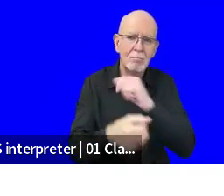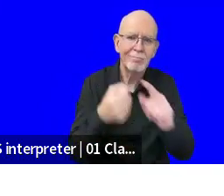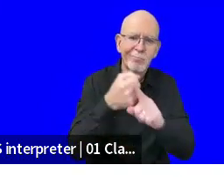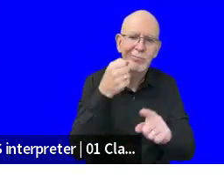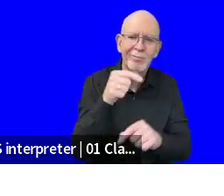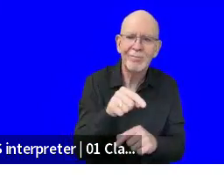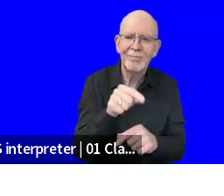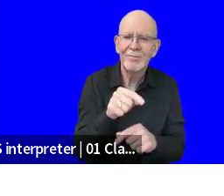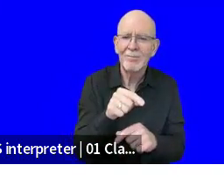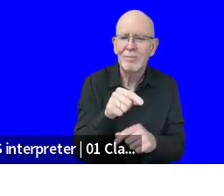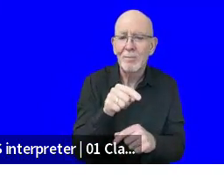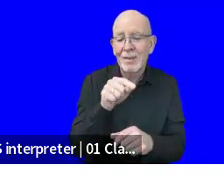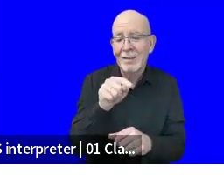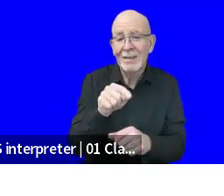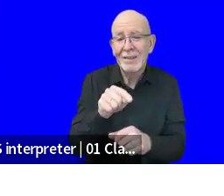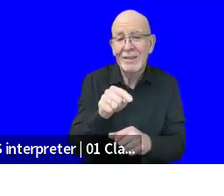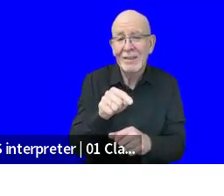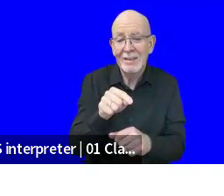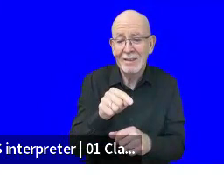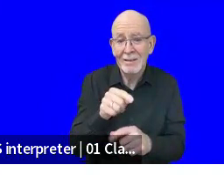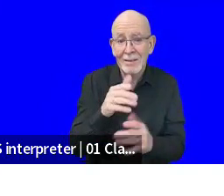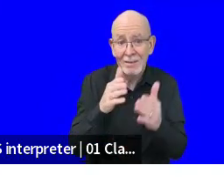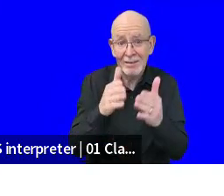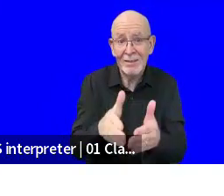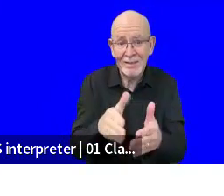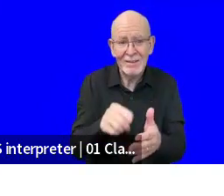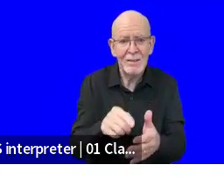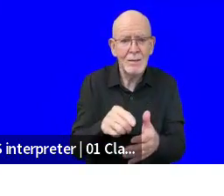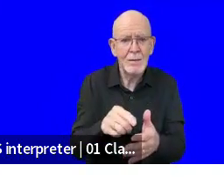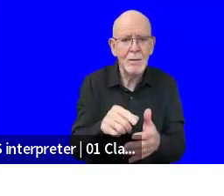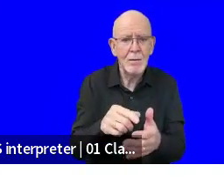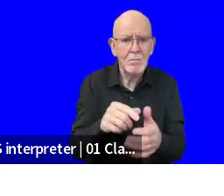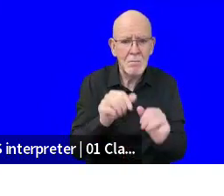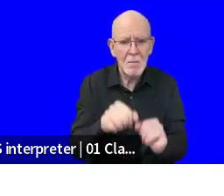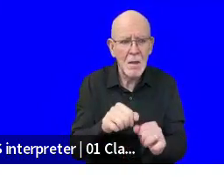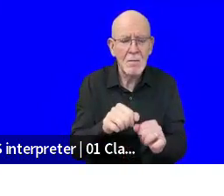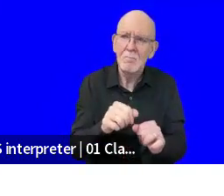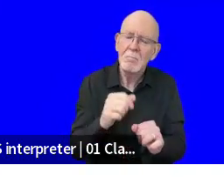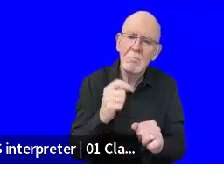estimate the poverty impact. The big